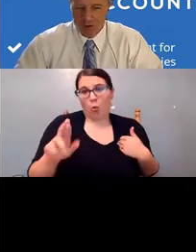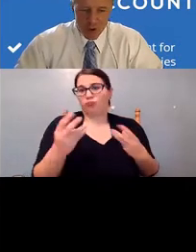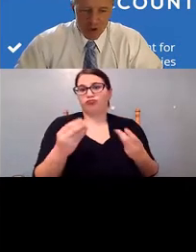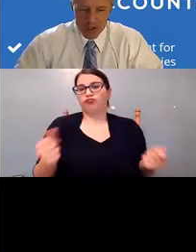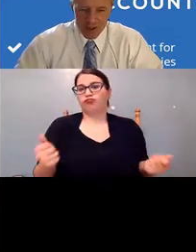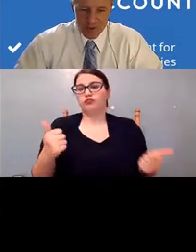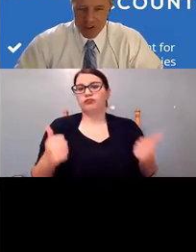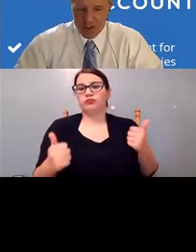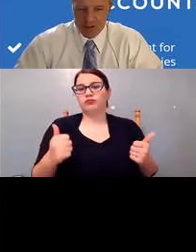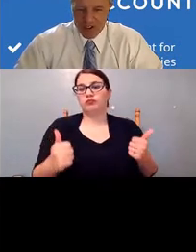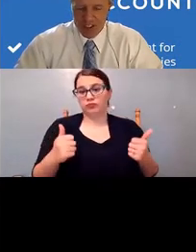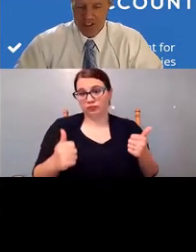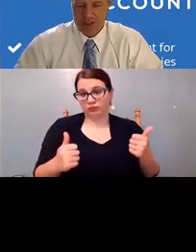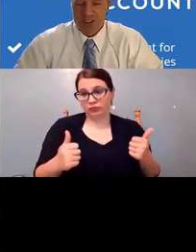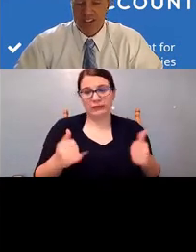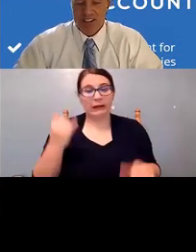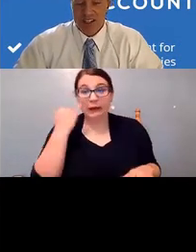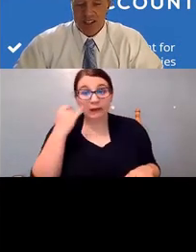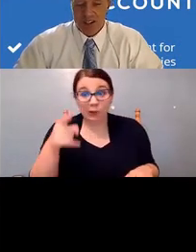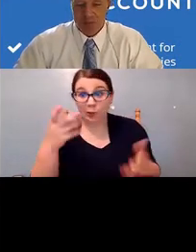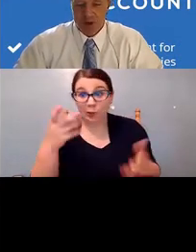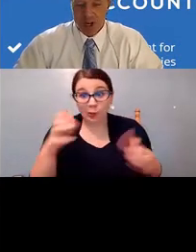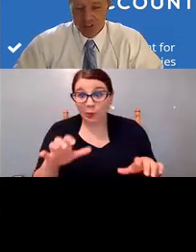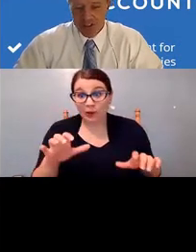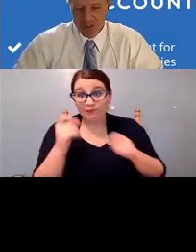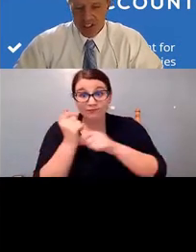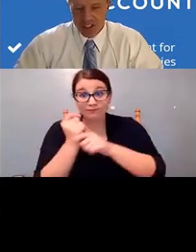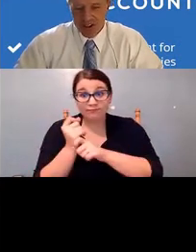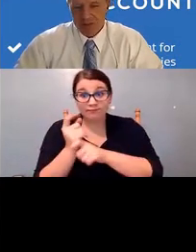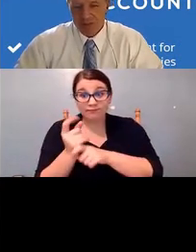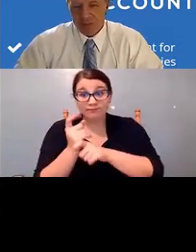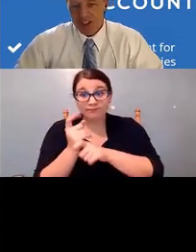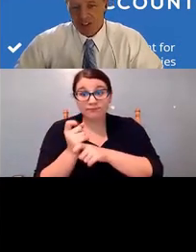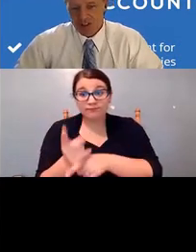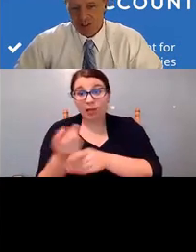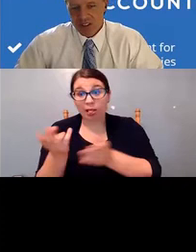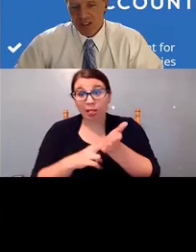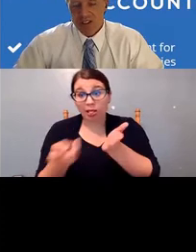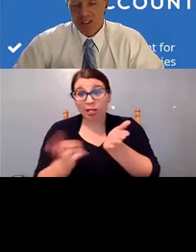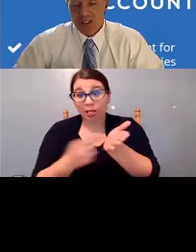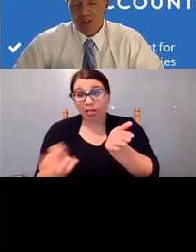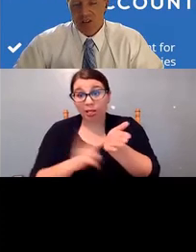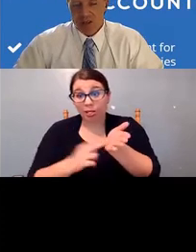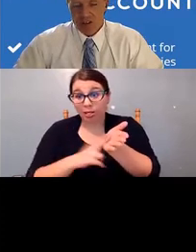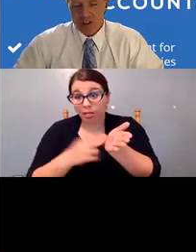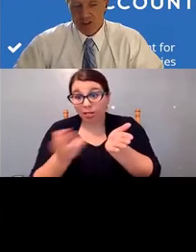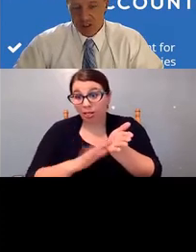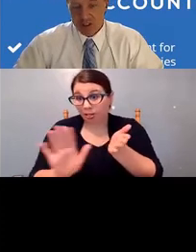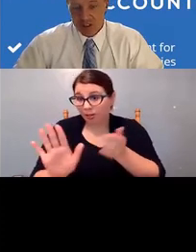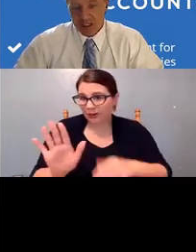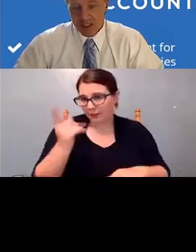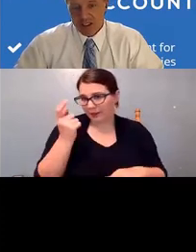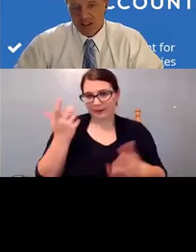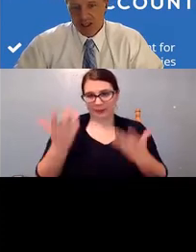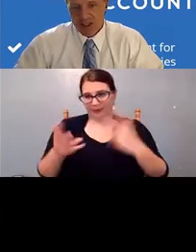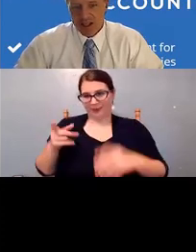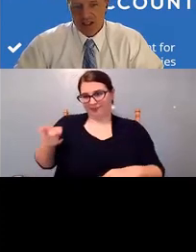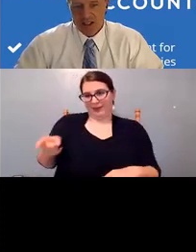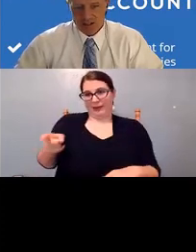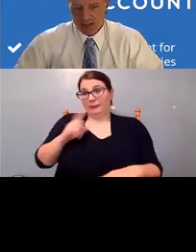want to avoid that recertification process every year, because, you know, the beneficiary does